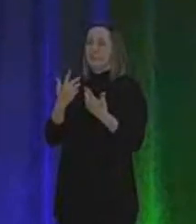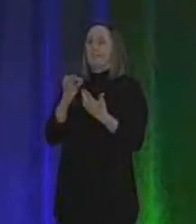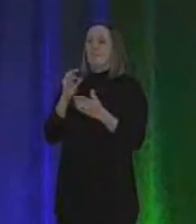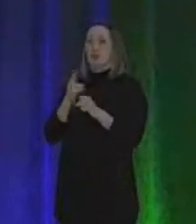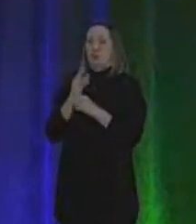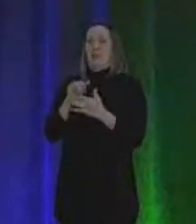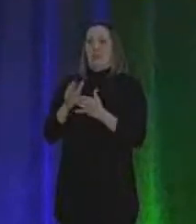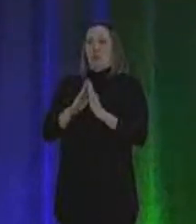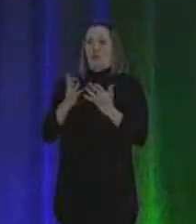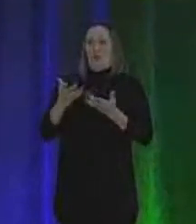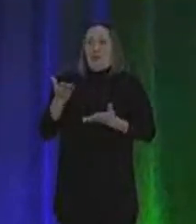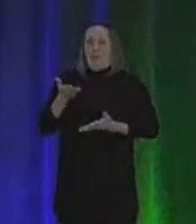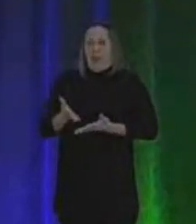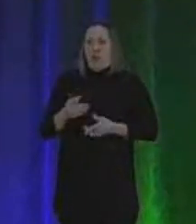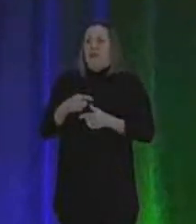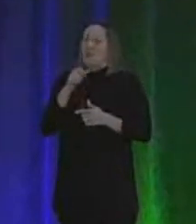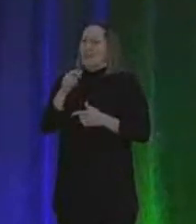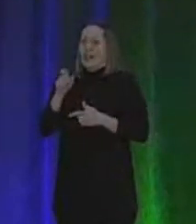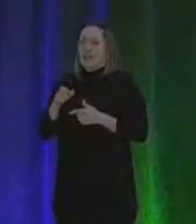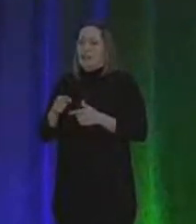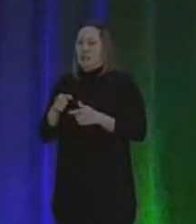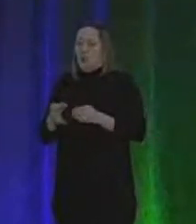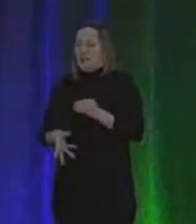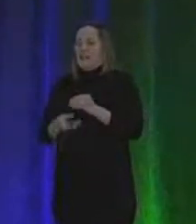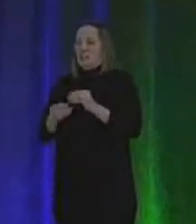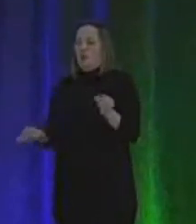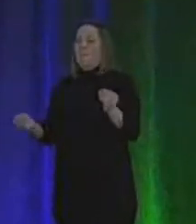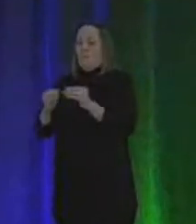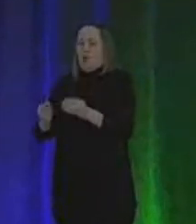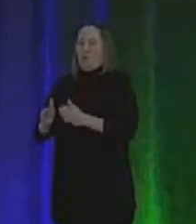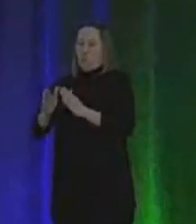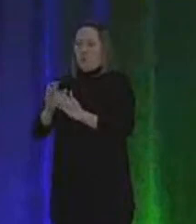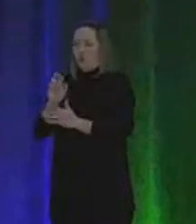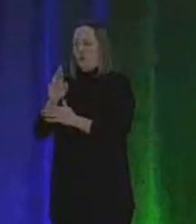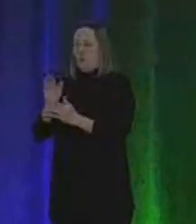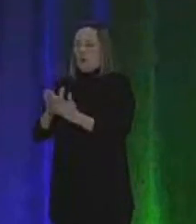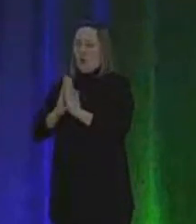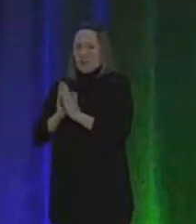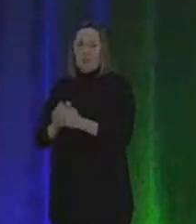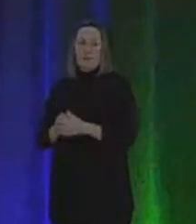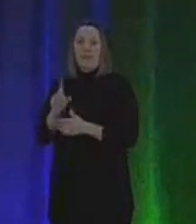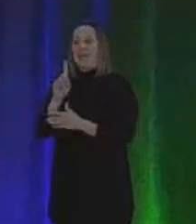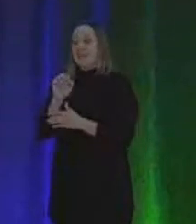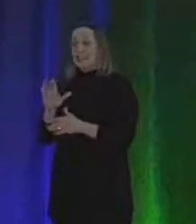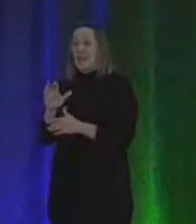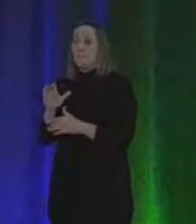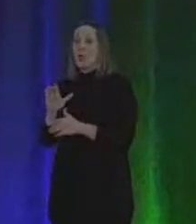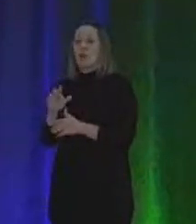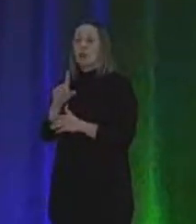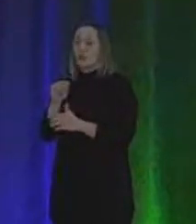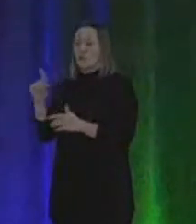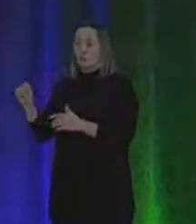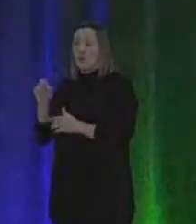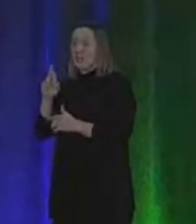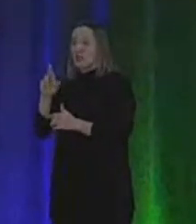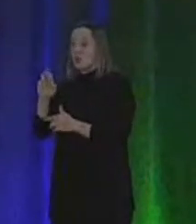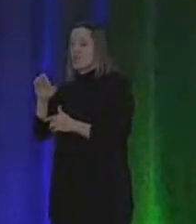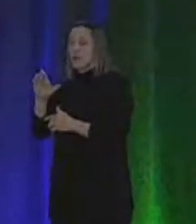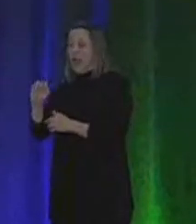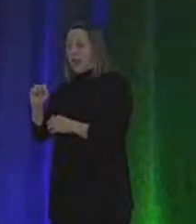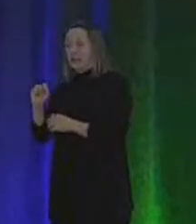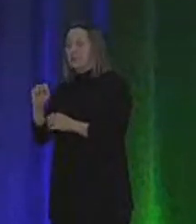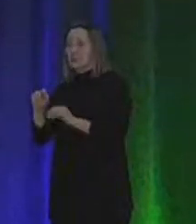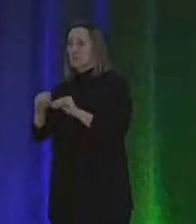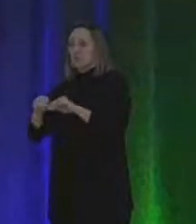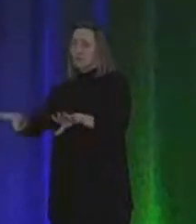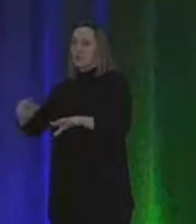wouldn't create additional requests. And then in December of 2020, the React team came out with something that would